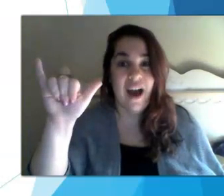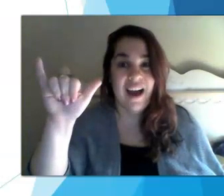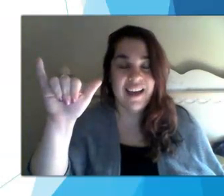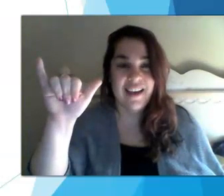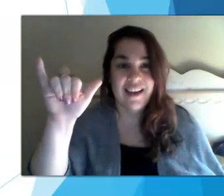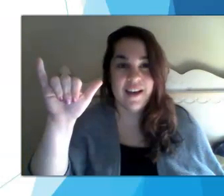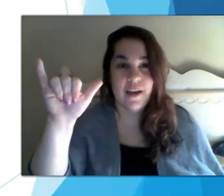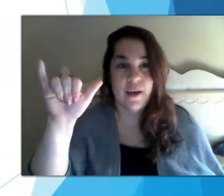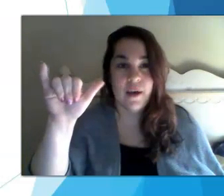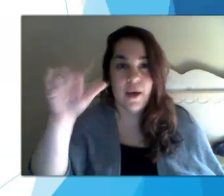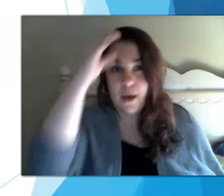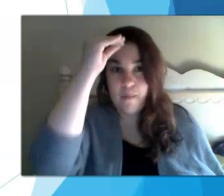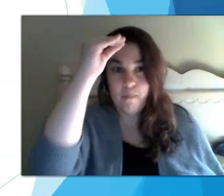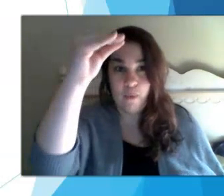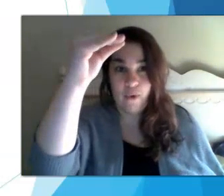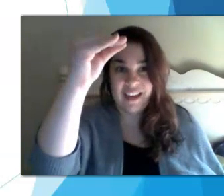Boy.